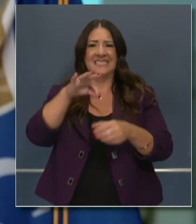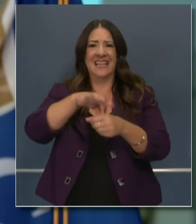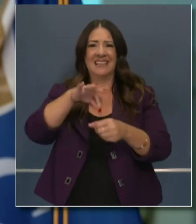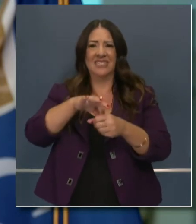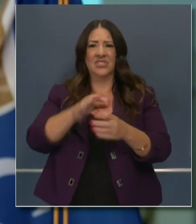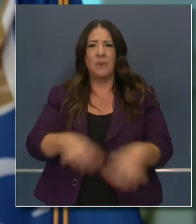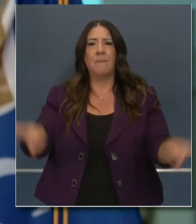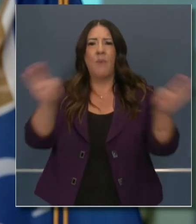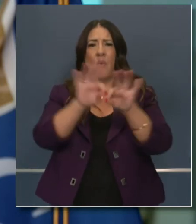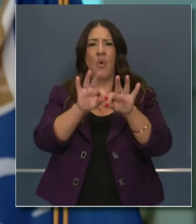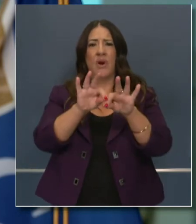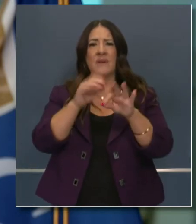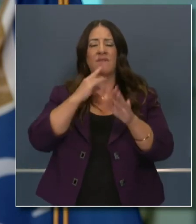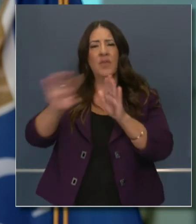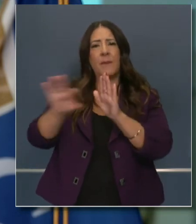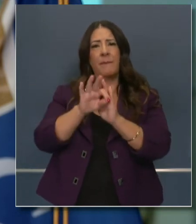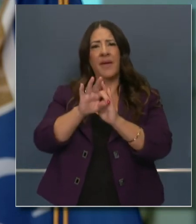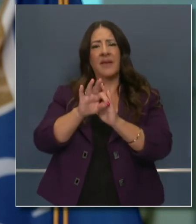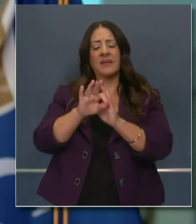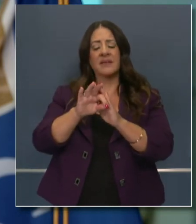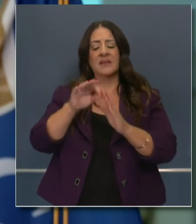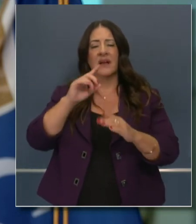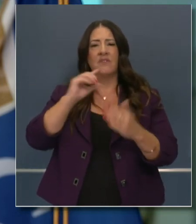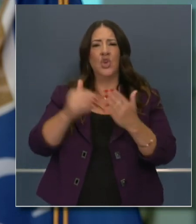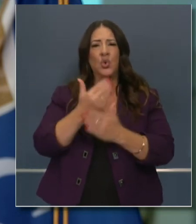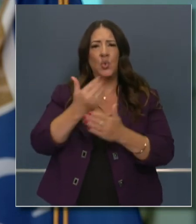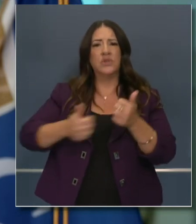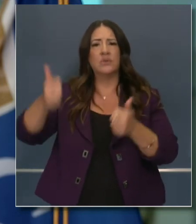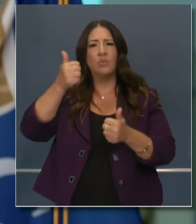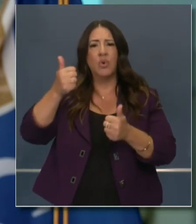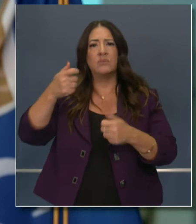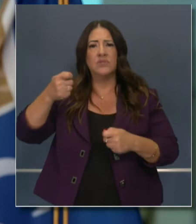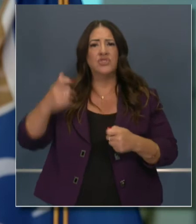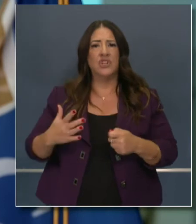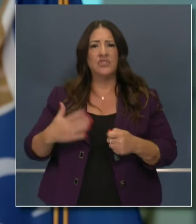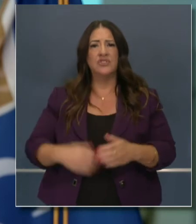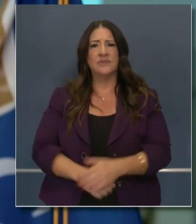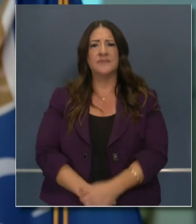important. Adam Beam, Associated Press.